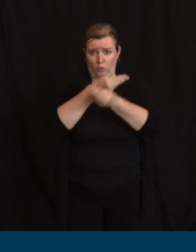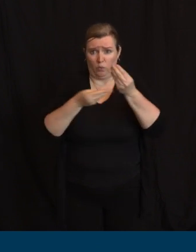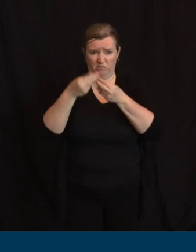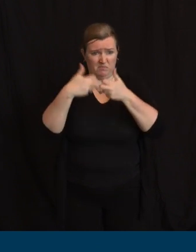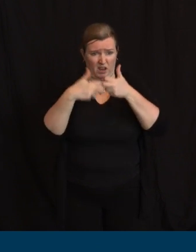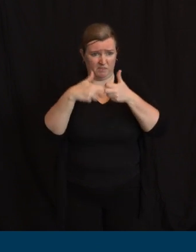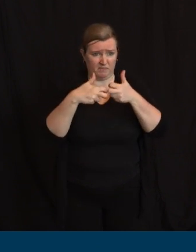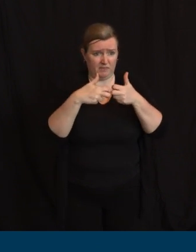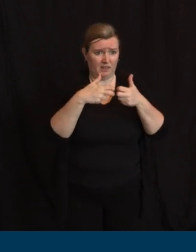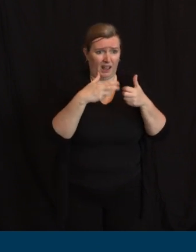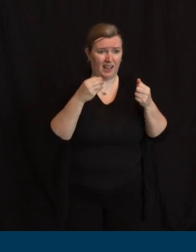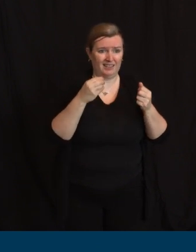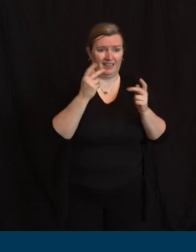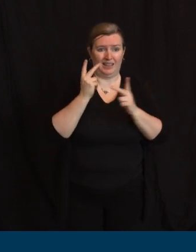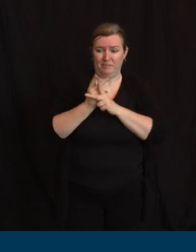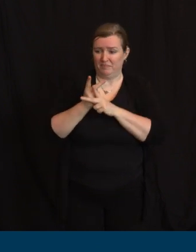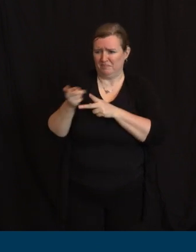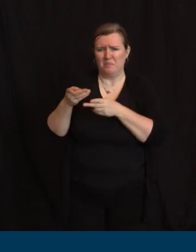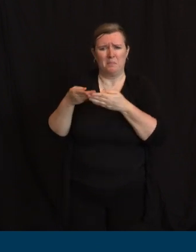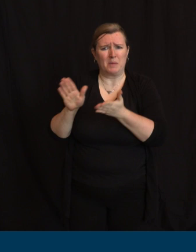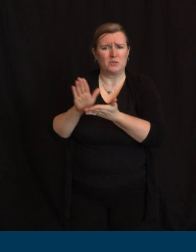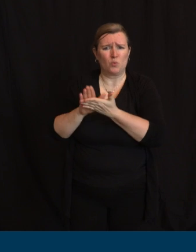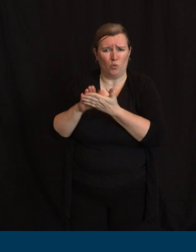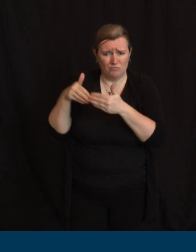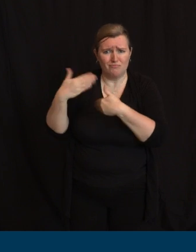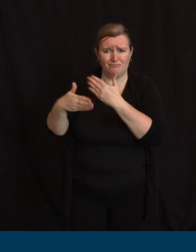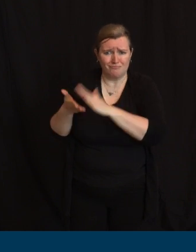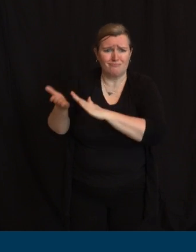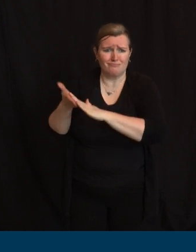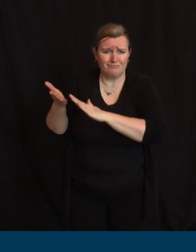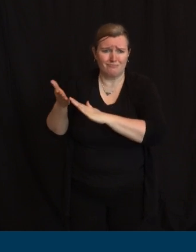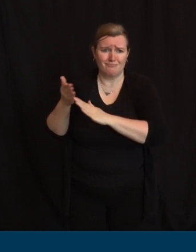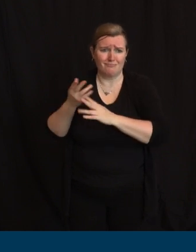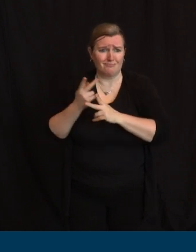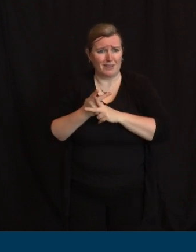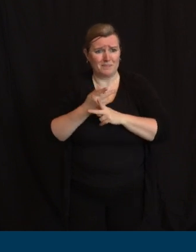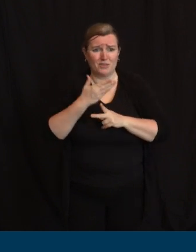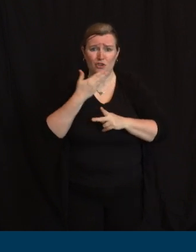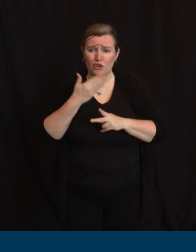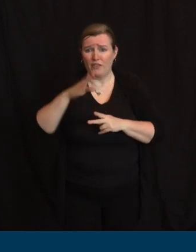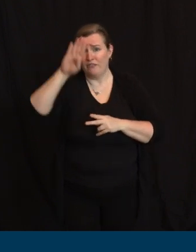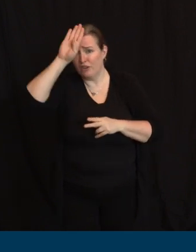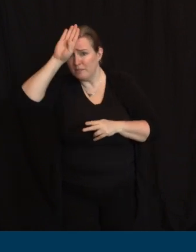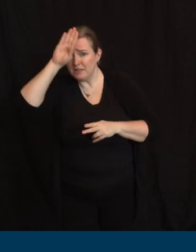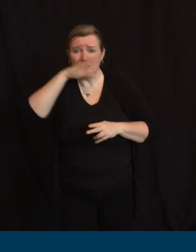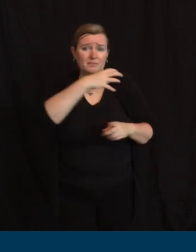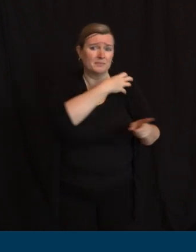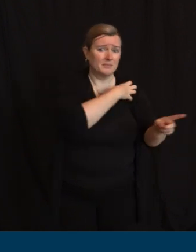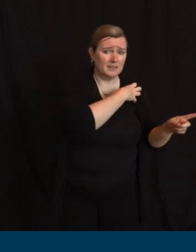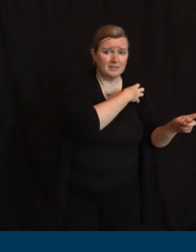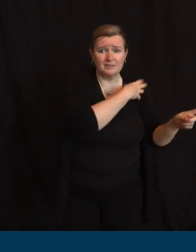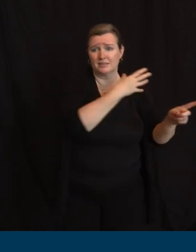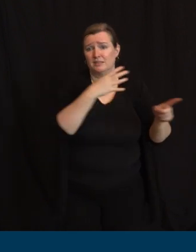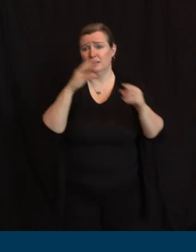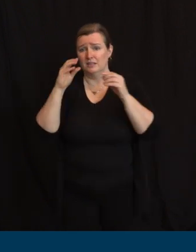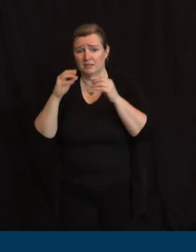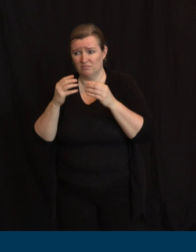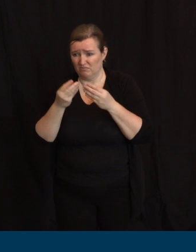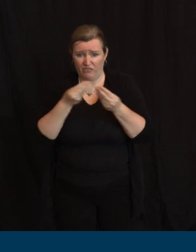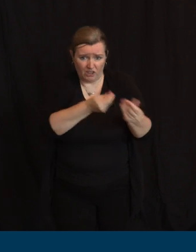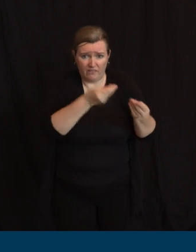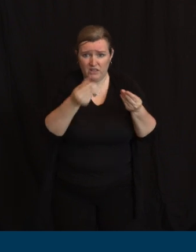of first responders, all of the services, all of that would be in jeopardy if we don't find the